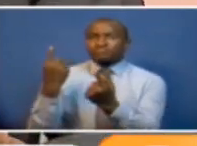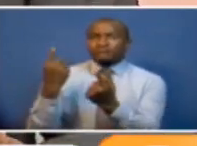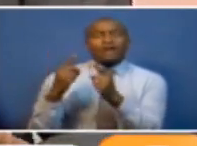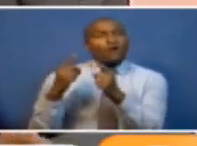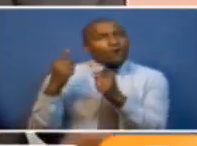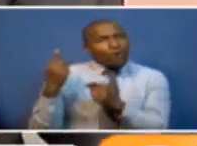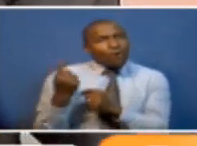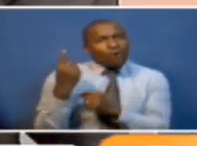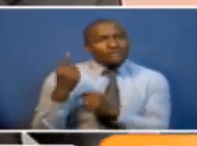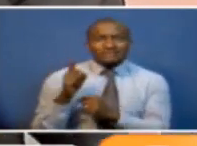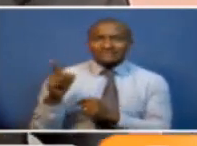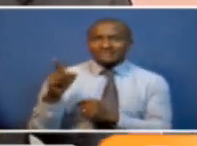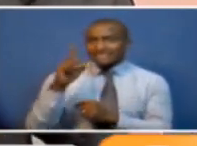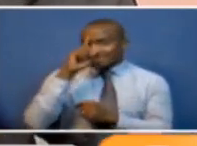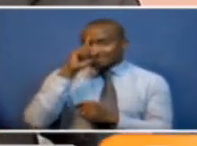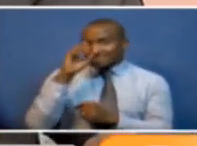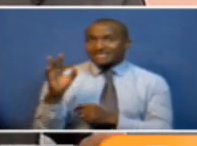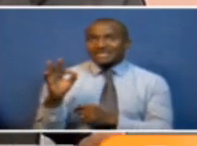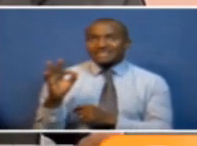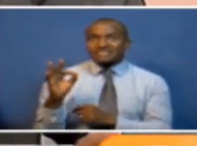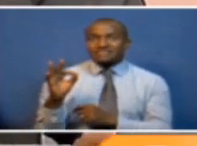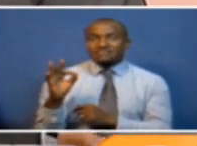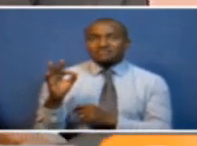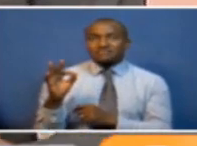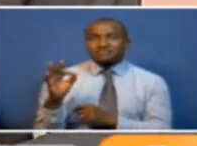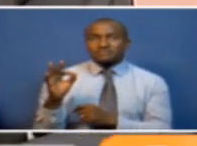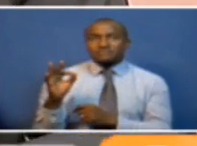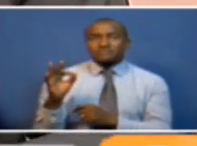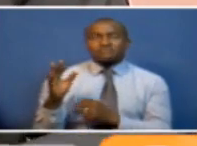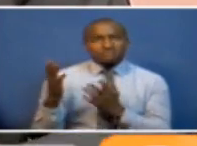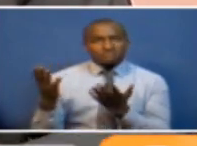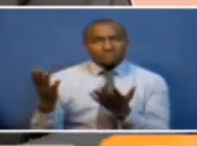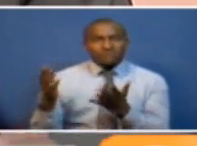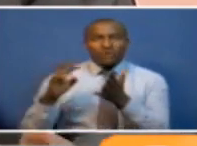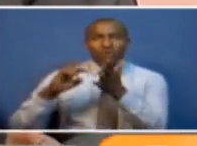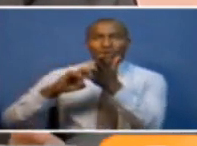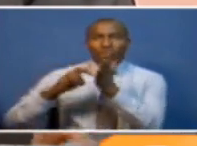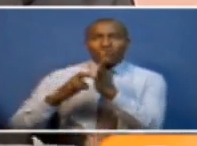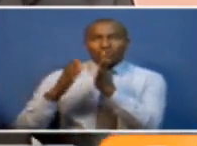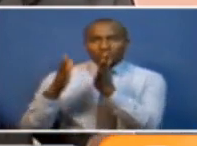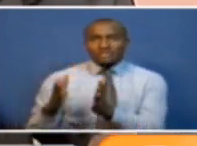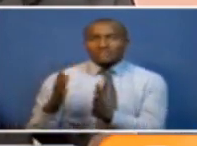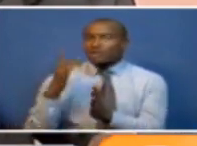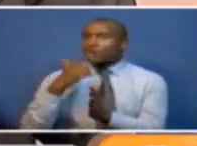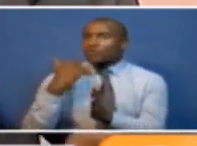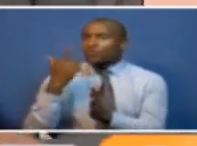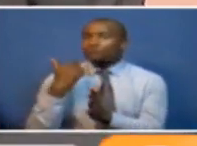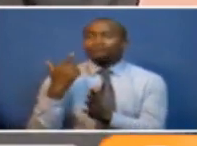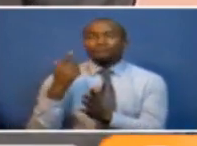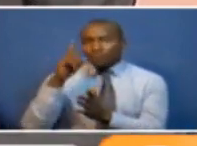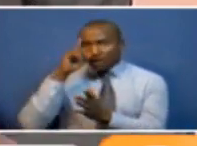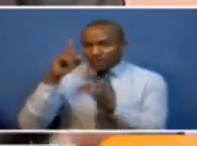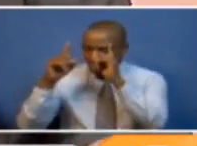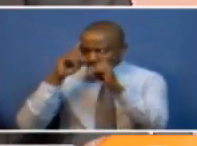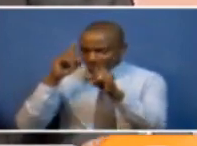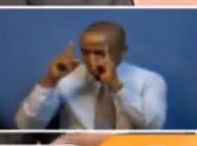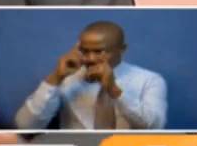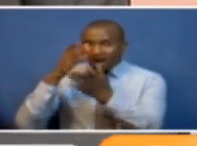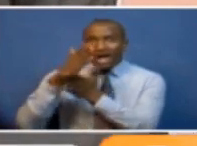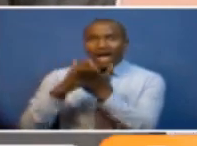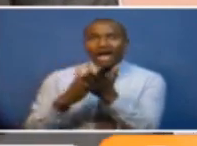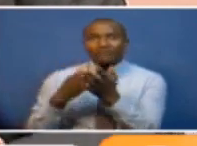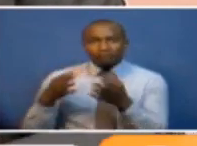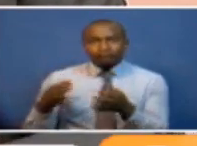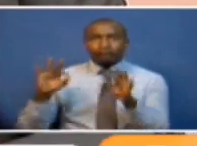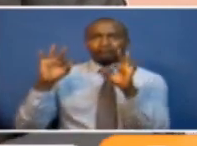challenge was a very serious challenge of a contractor getting insolvent, and therefore we had actually to terminate